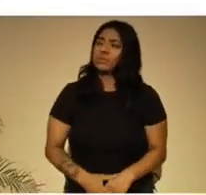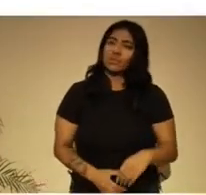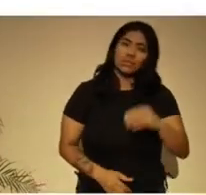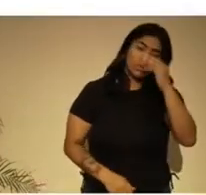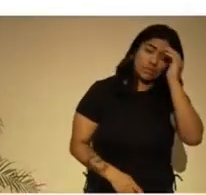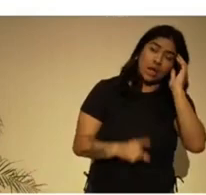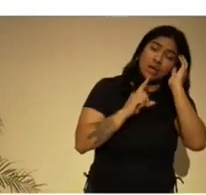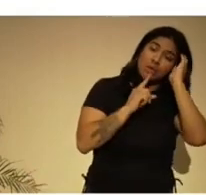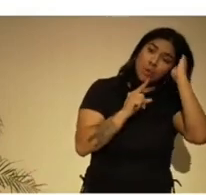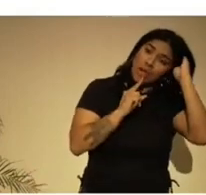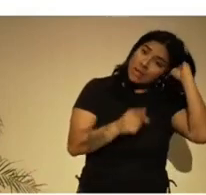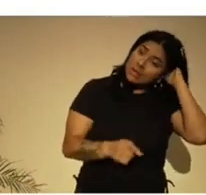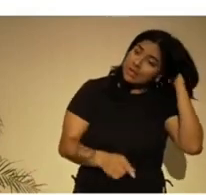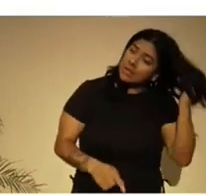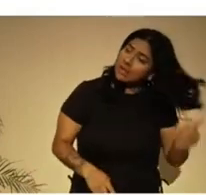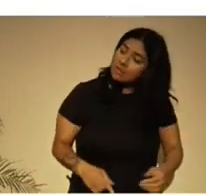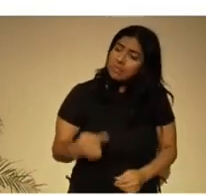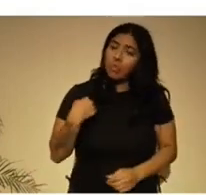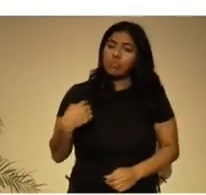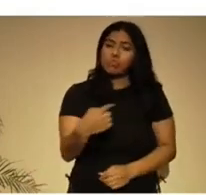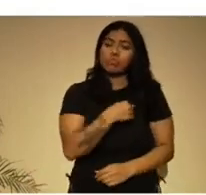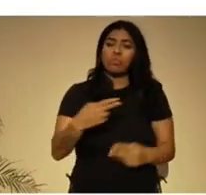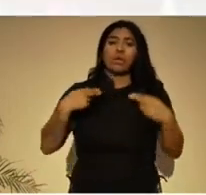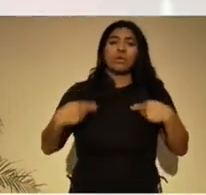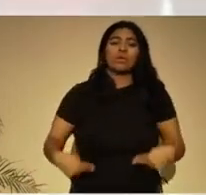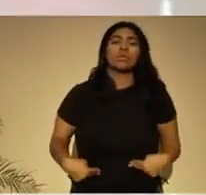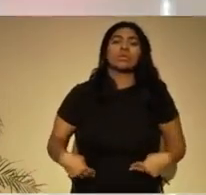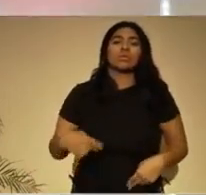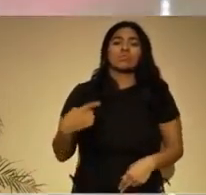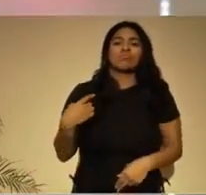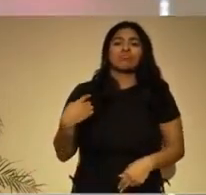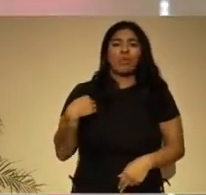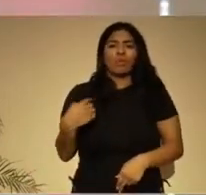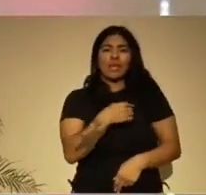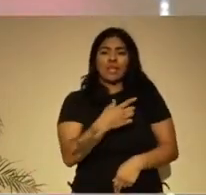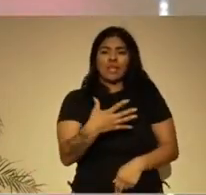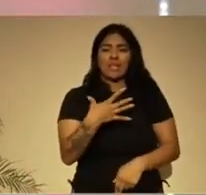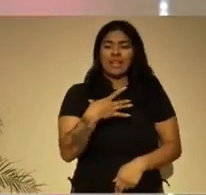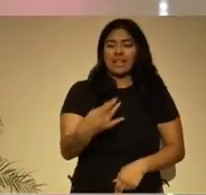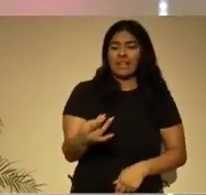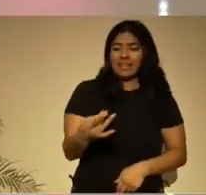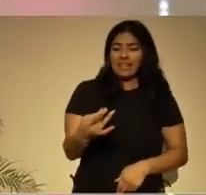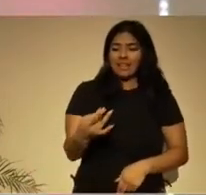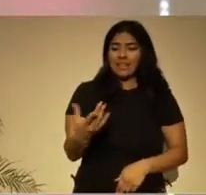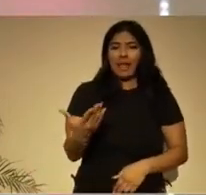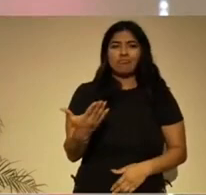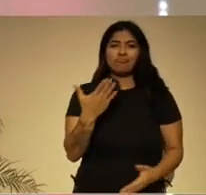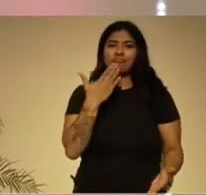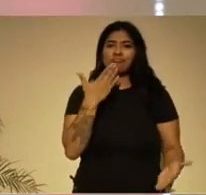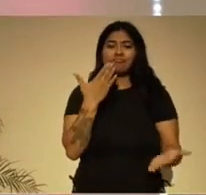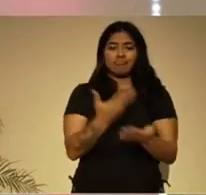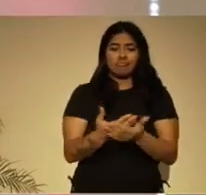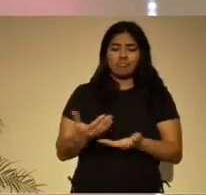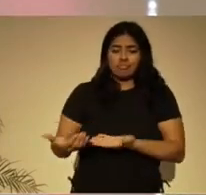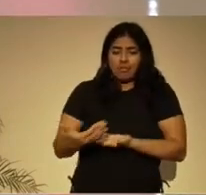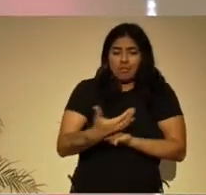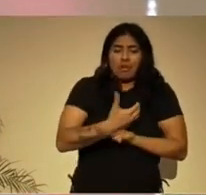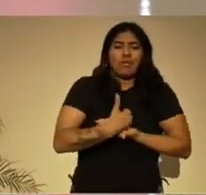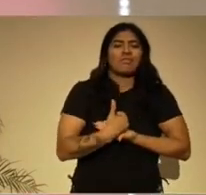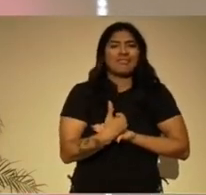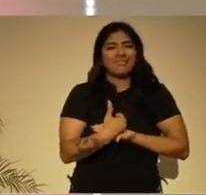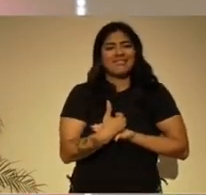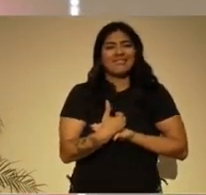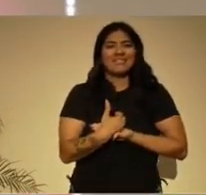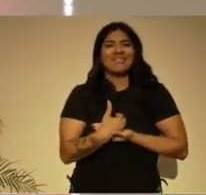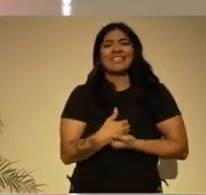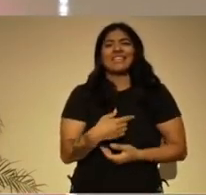And the reality is that as humans, we like incentives. Incentives are good, right? They encourage